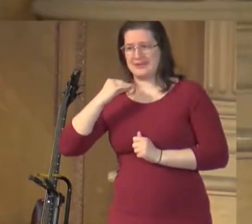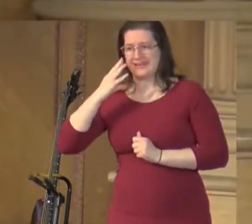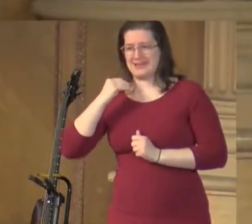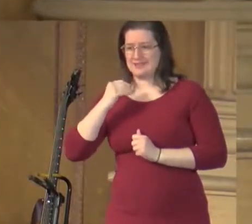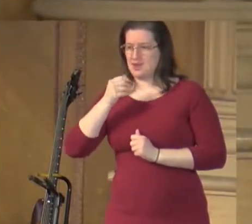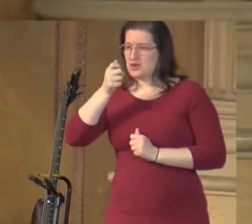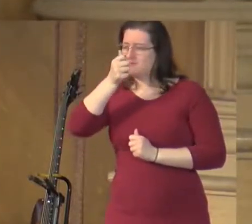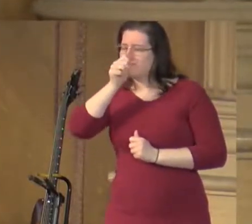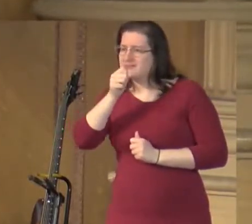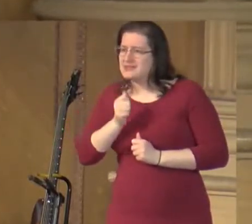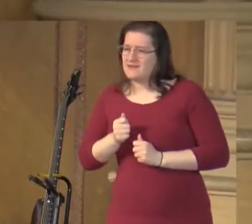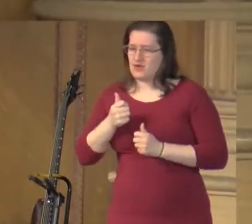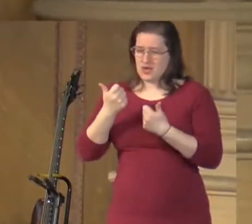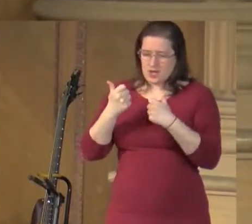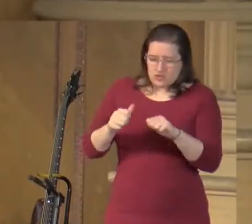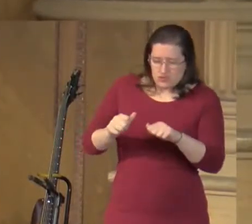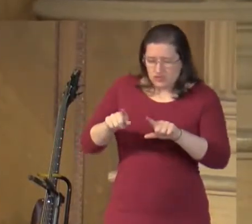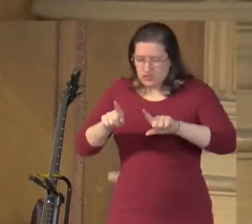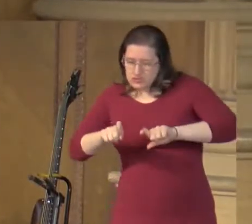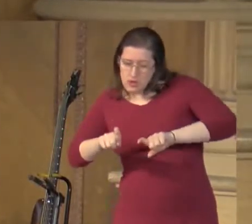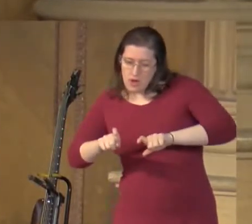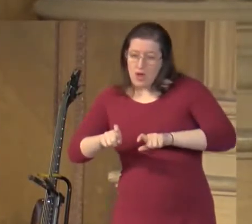and only in Jesus is there salvation